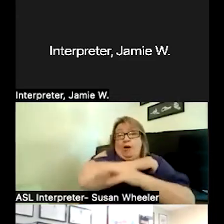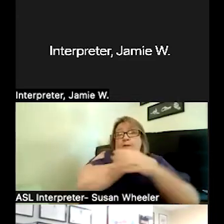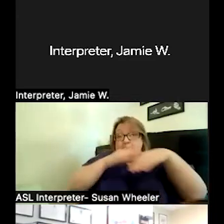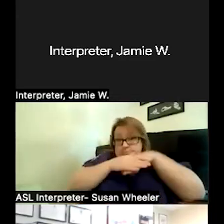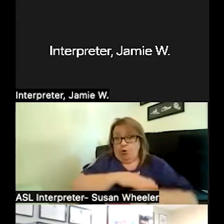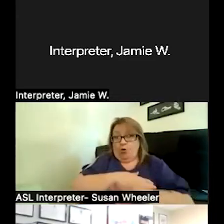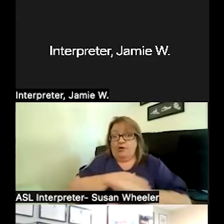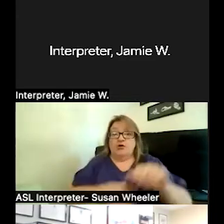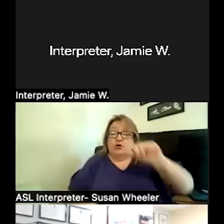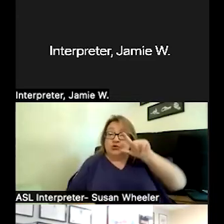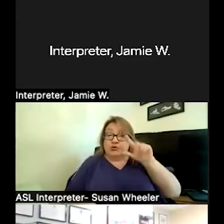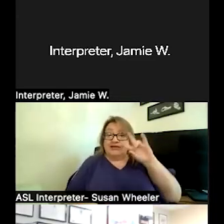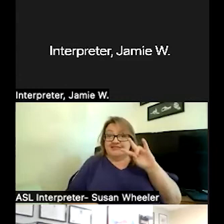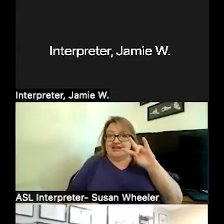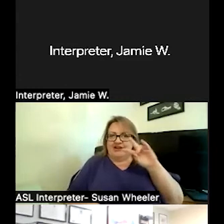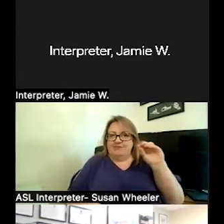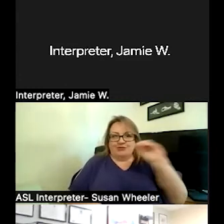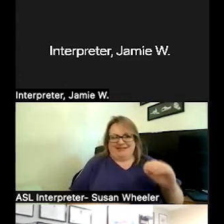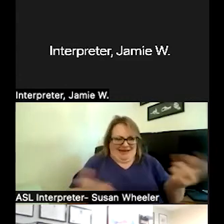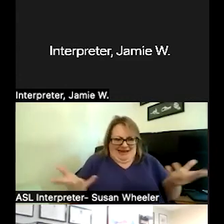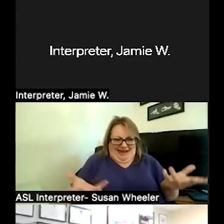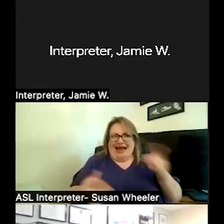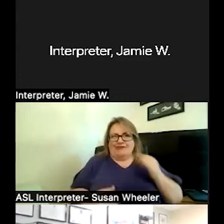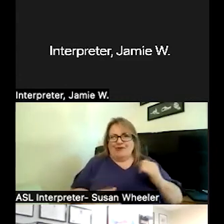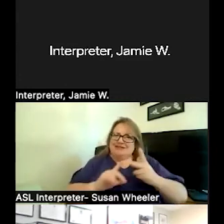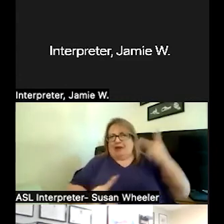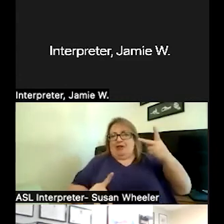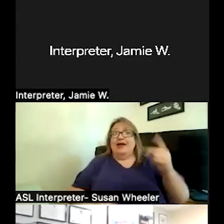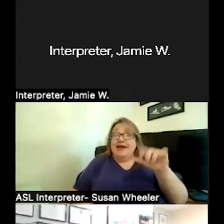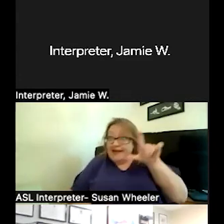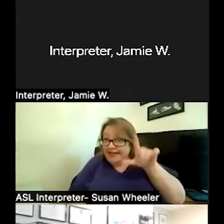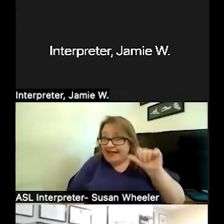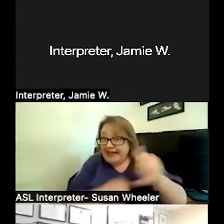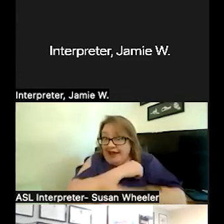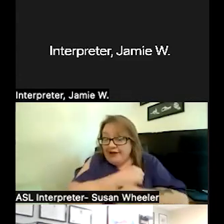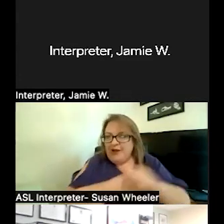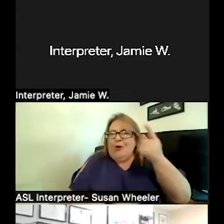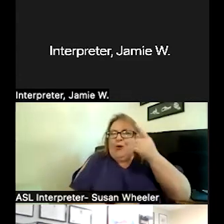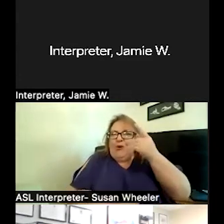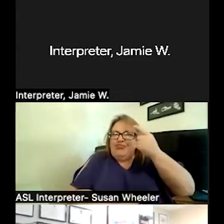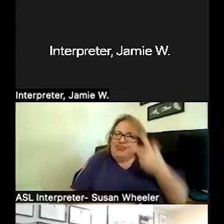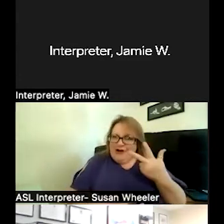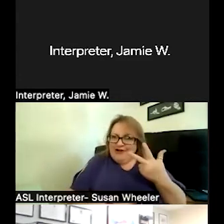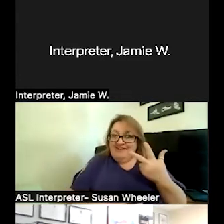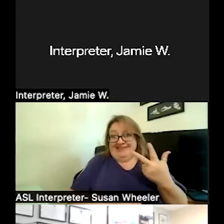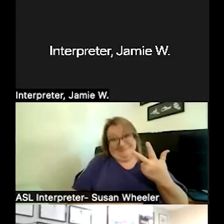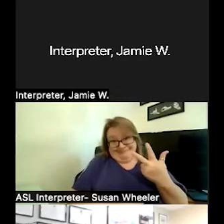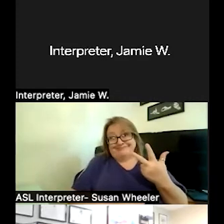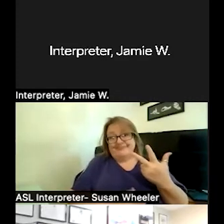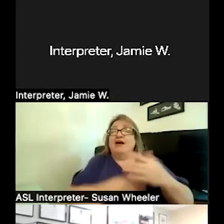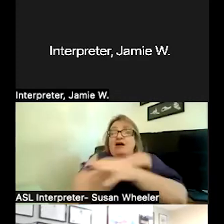of Californians, more than double, are foreign born. And in LA County, a third, a little bit more than a third of the residents are foreign